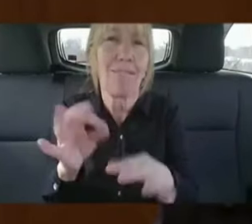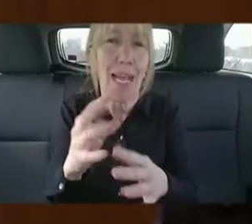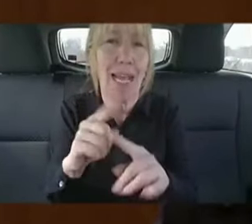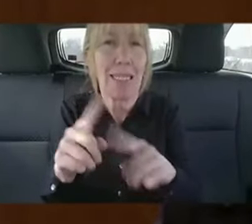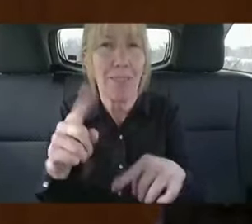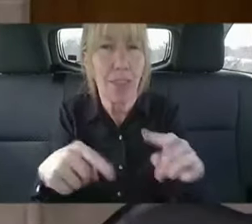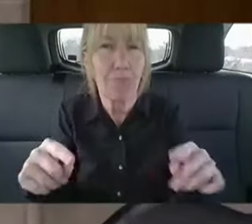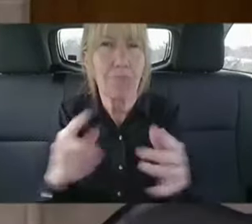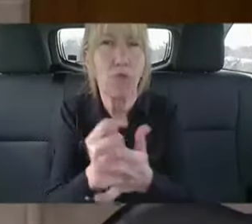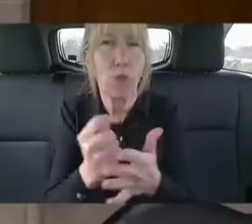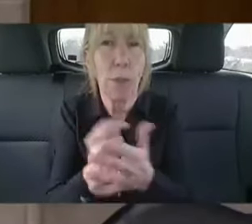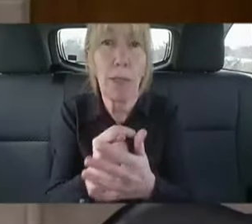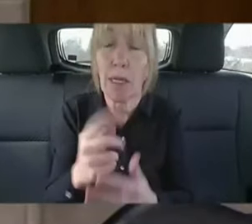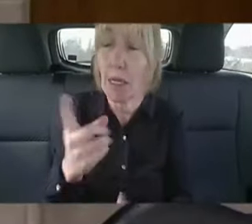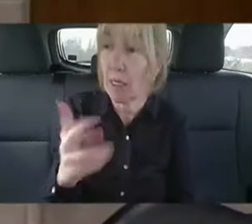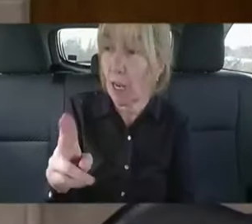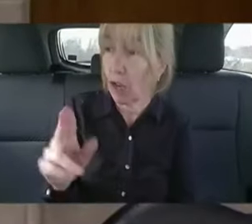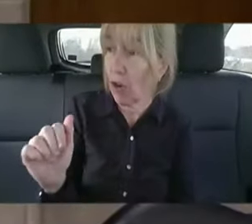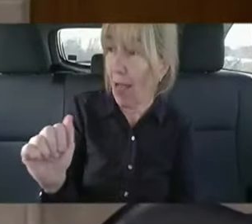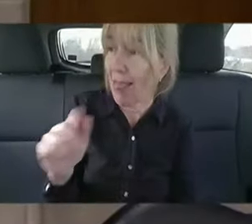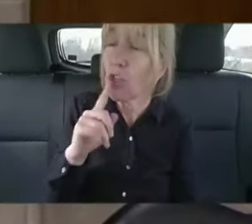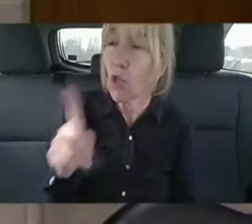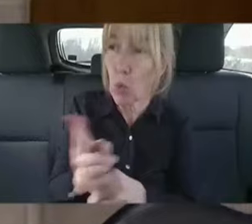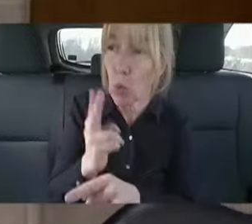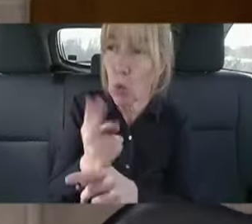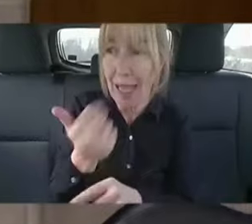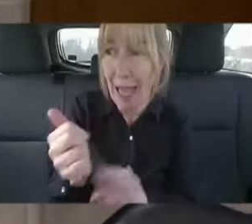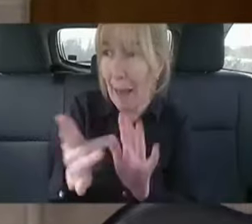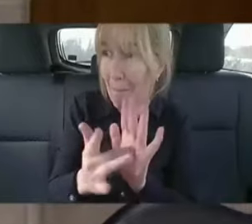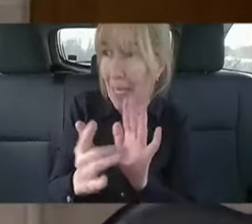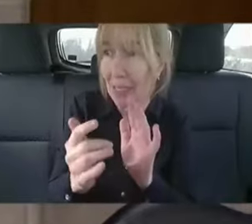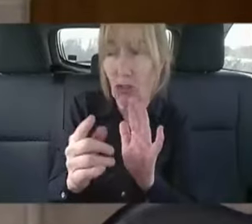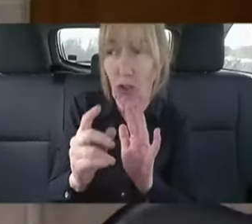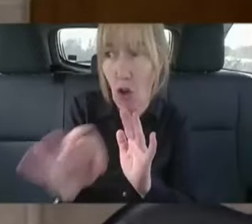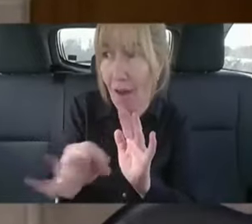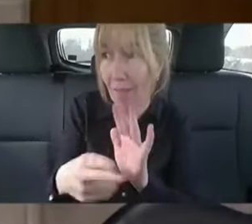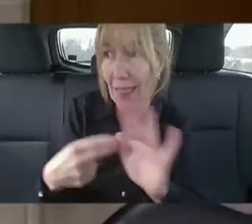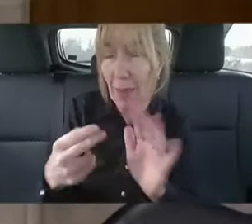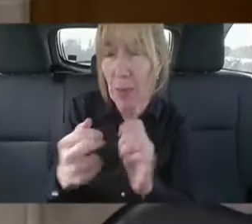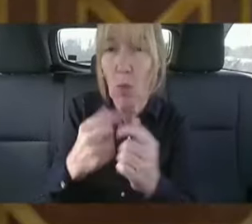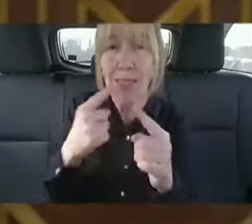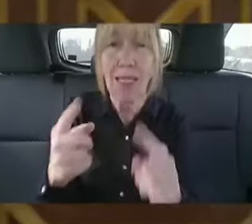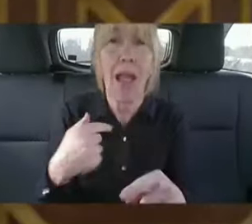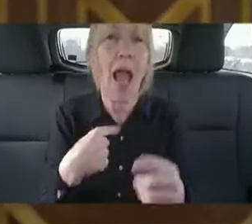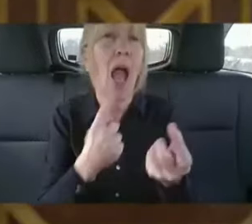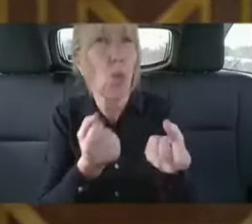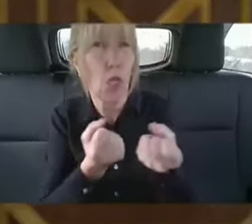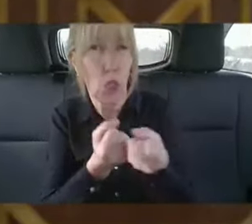Al-Ali, are you using any medicines off-label with success? I would endorse publicly, but again,